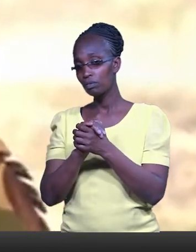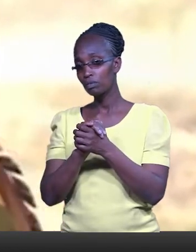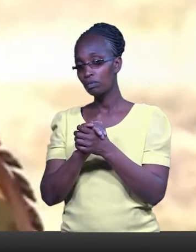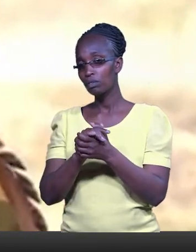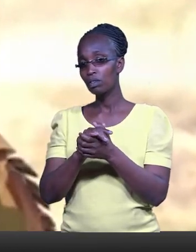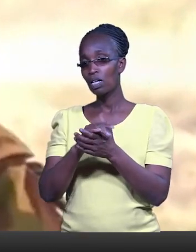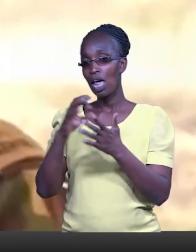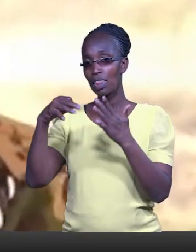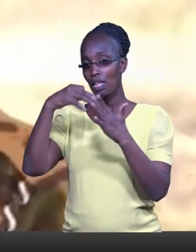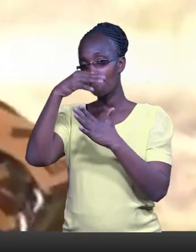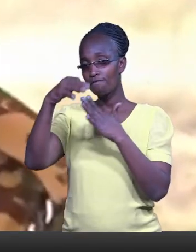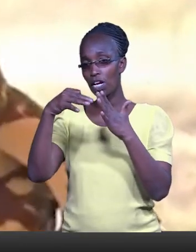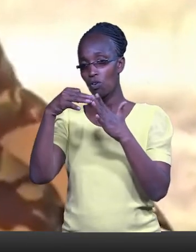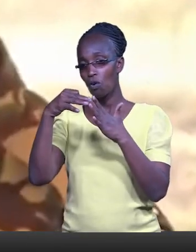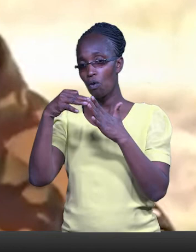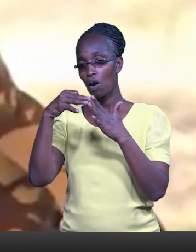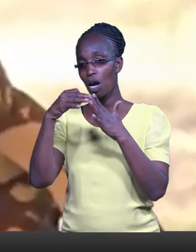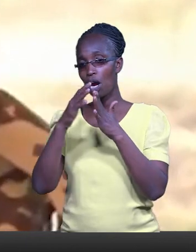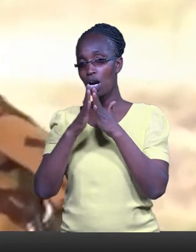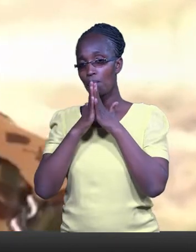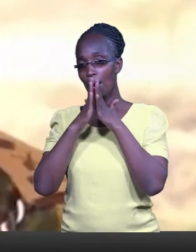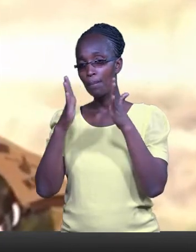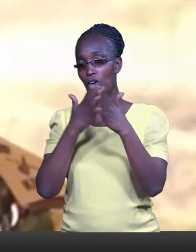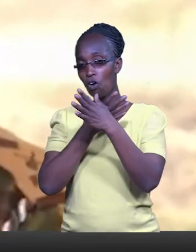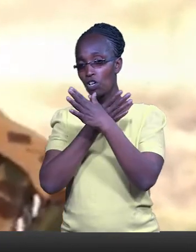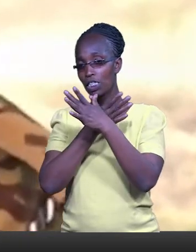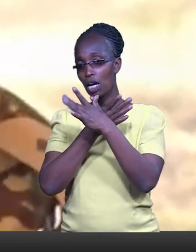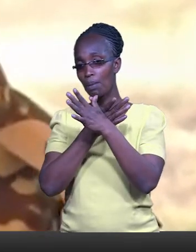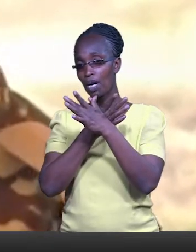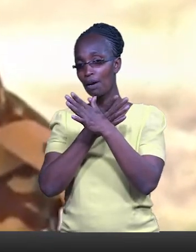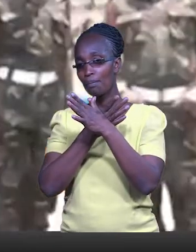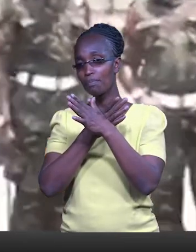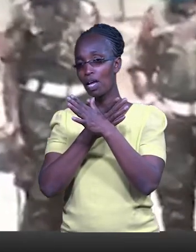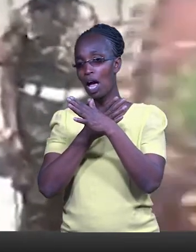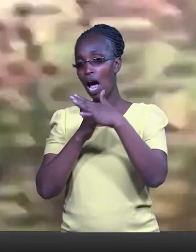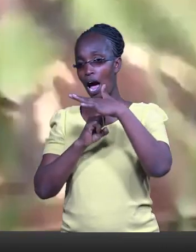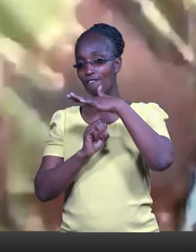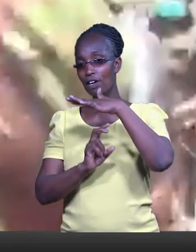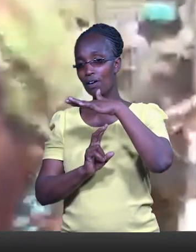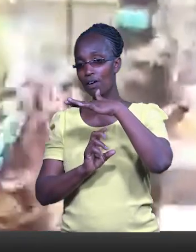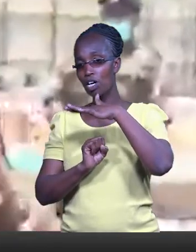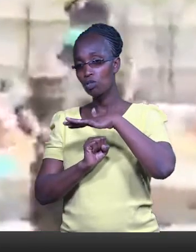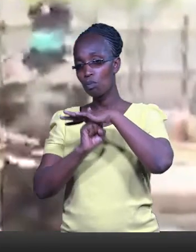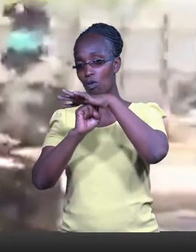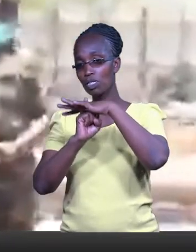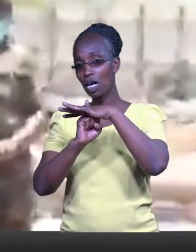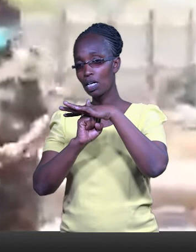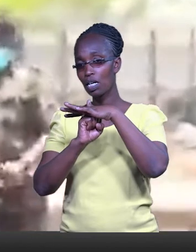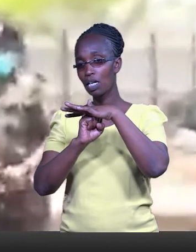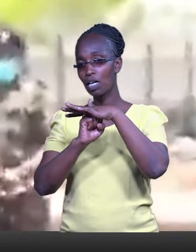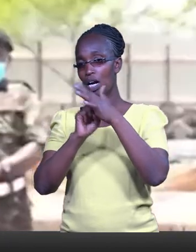Accordingly, therefore, the Federal Republic of Germany, through the GIZ, has thus funded the infrastructural